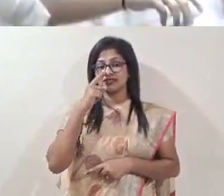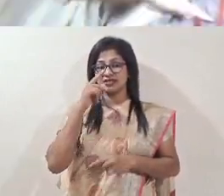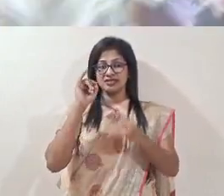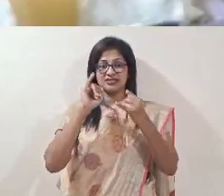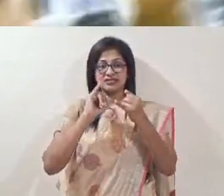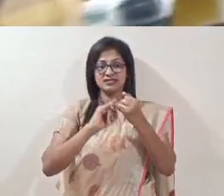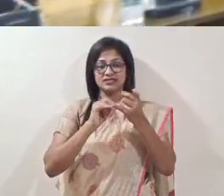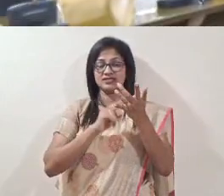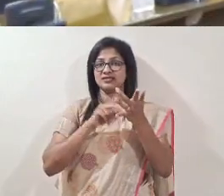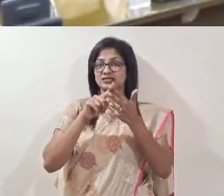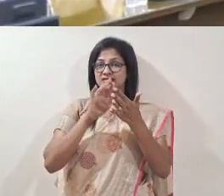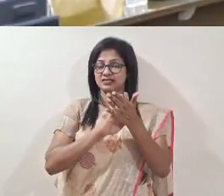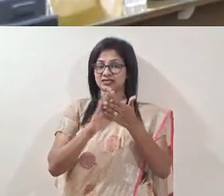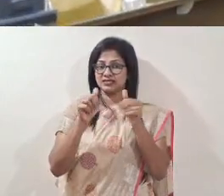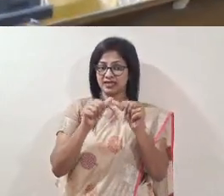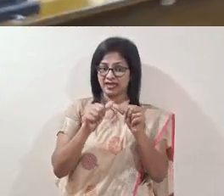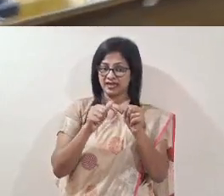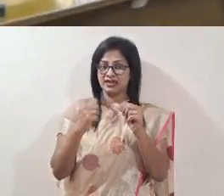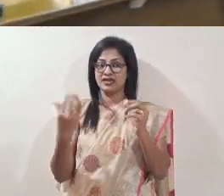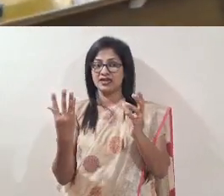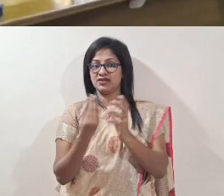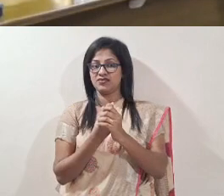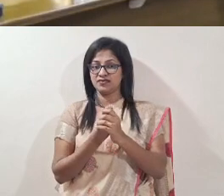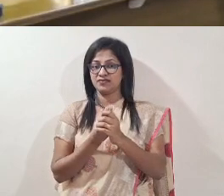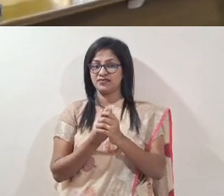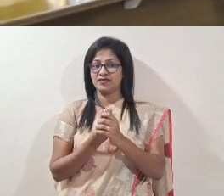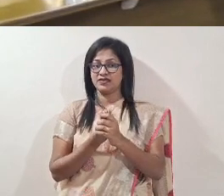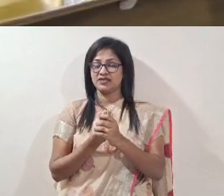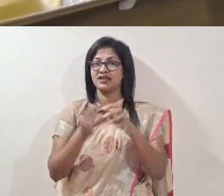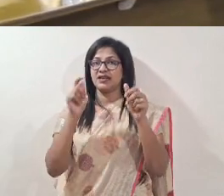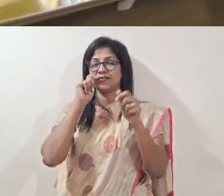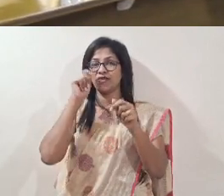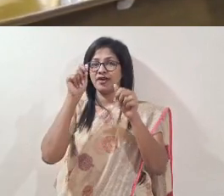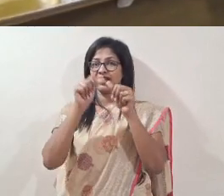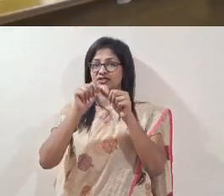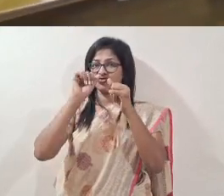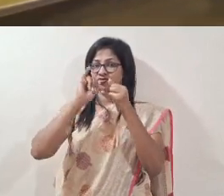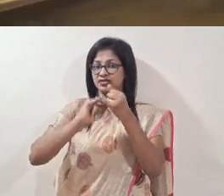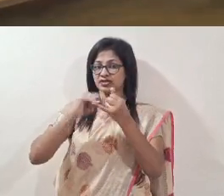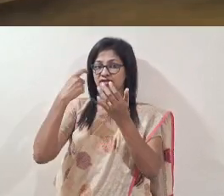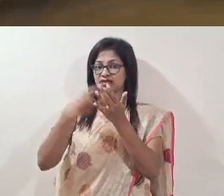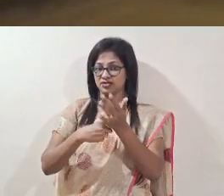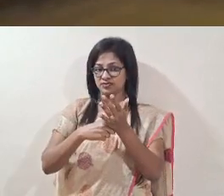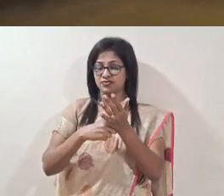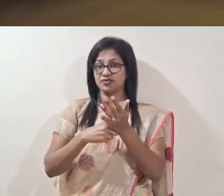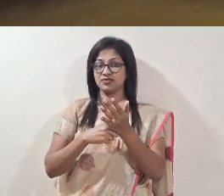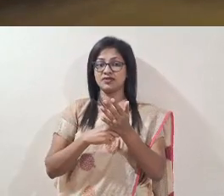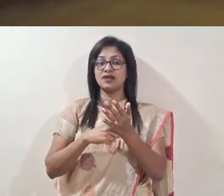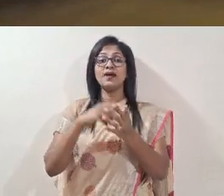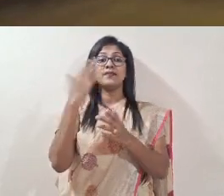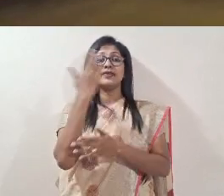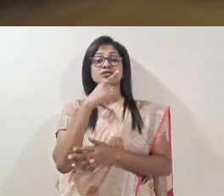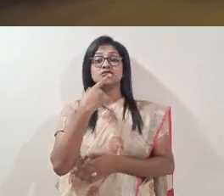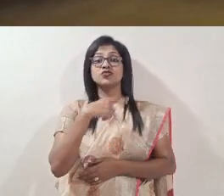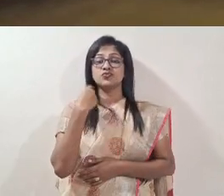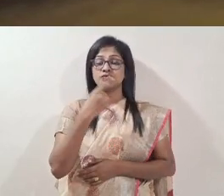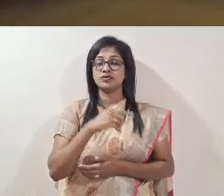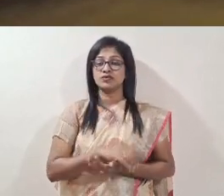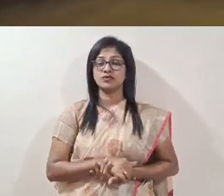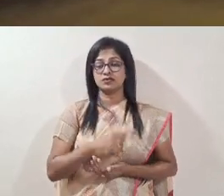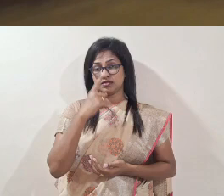Sneha. I think along with her, I think that Ashok Singh Rajput, who is going to make a